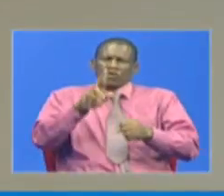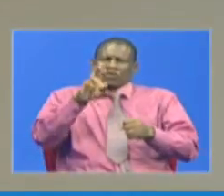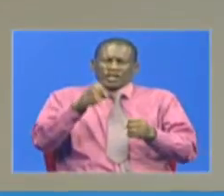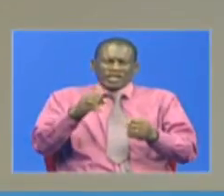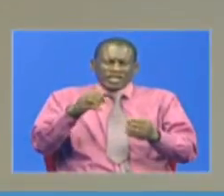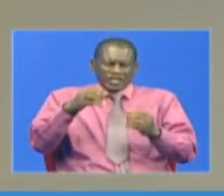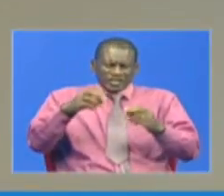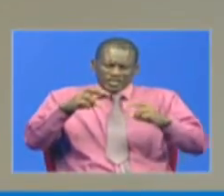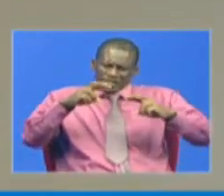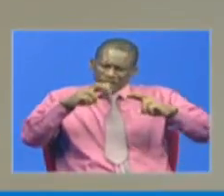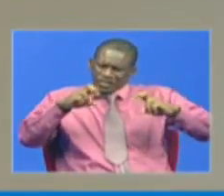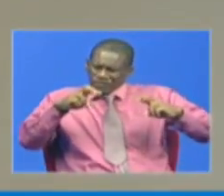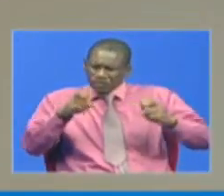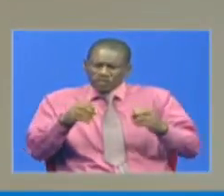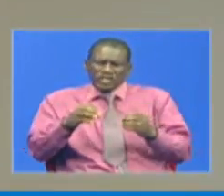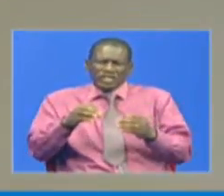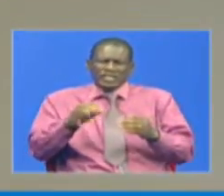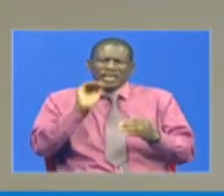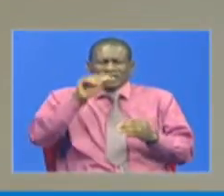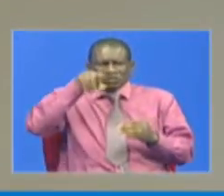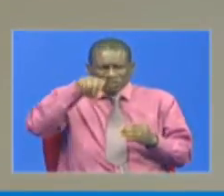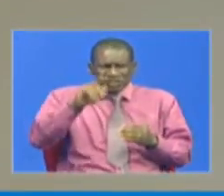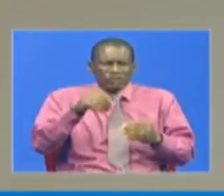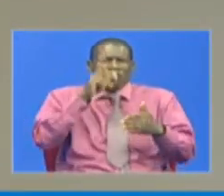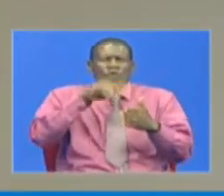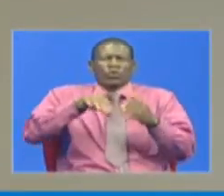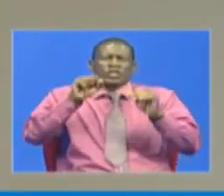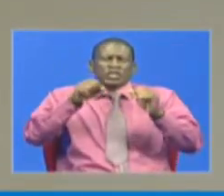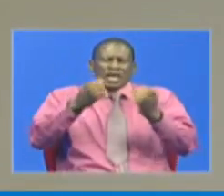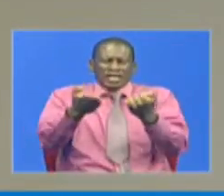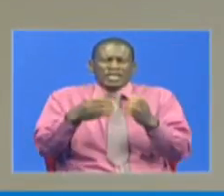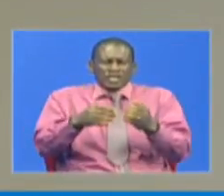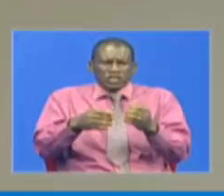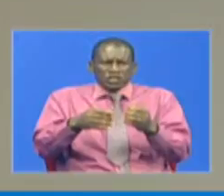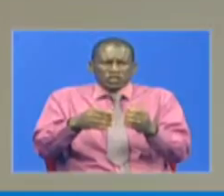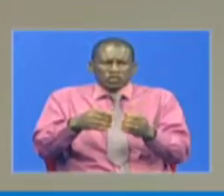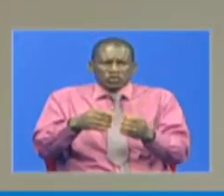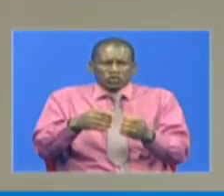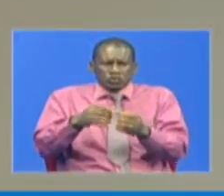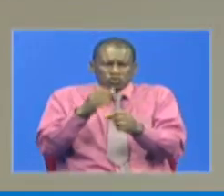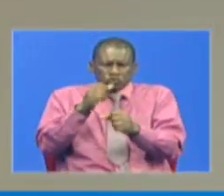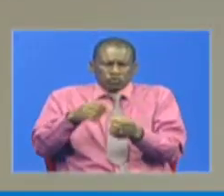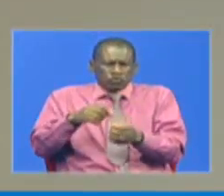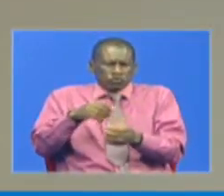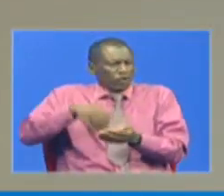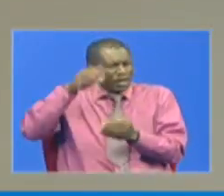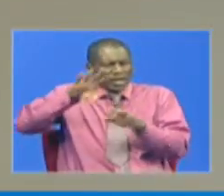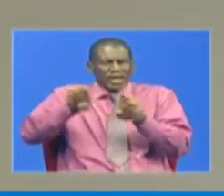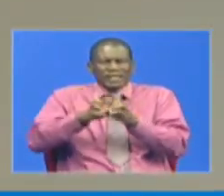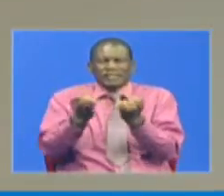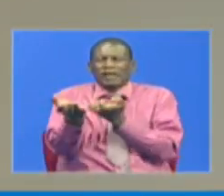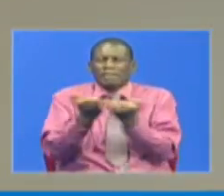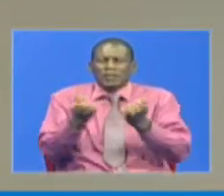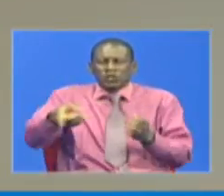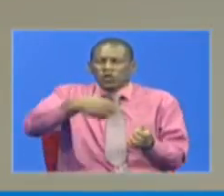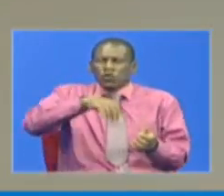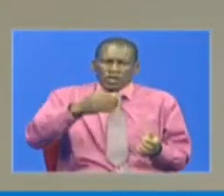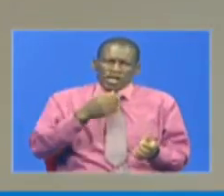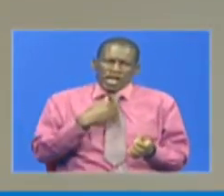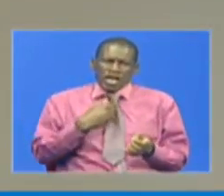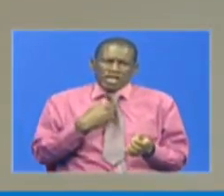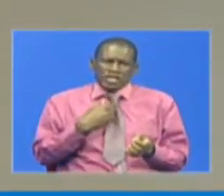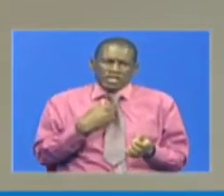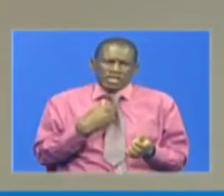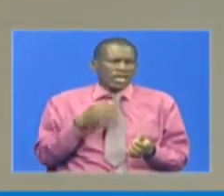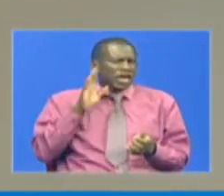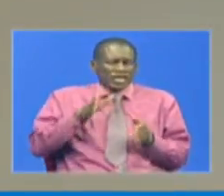is critically asking yourself, what do I need to unlearn as a business? Because we have had a way to